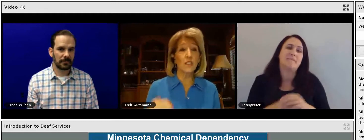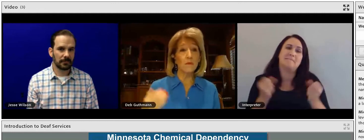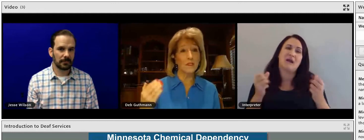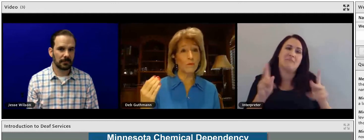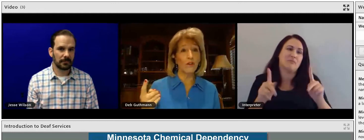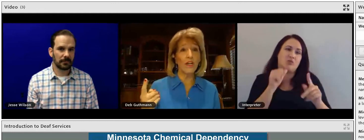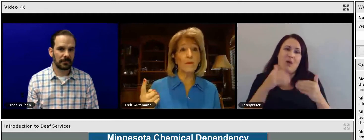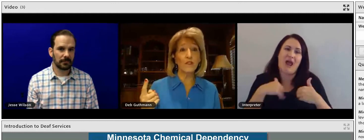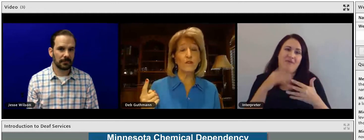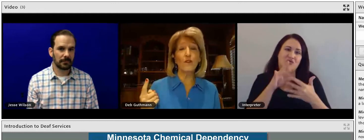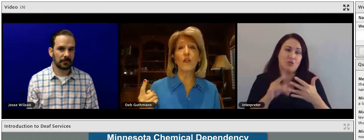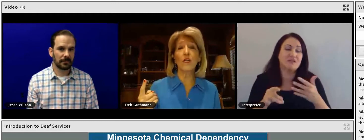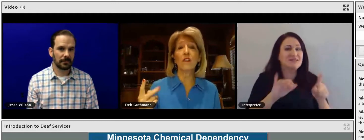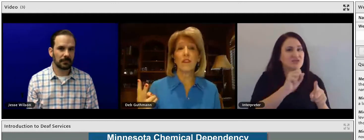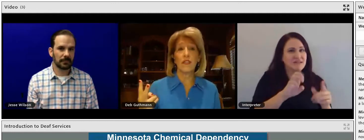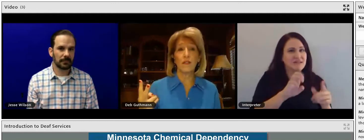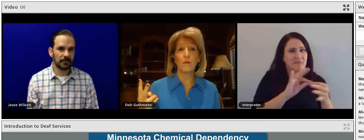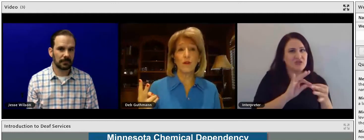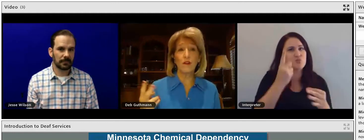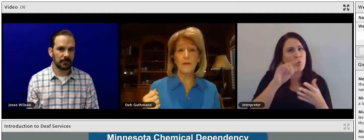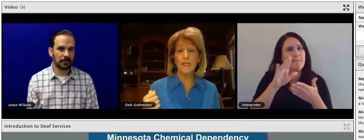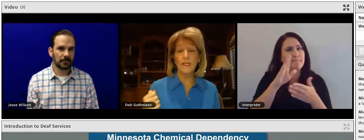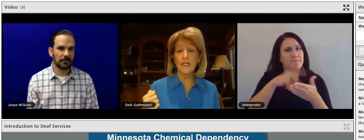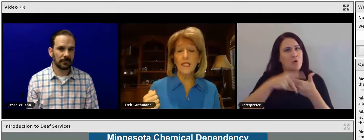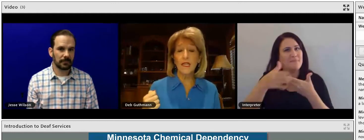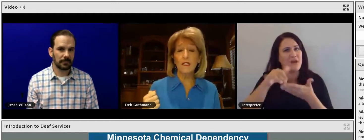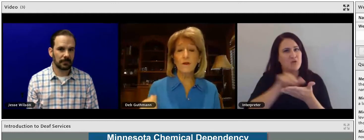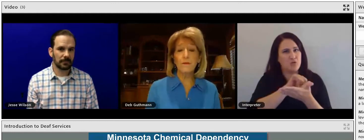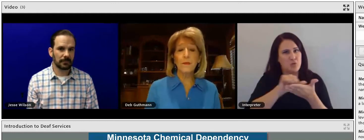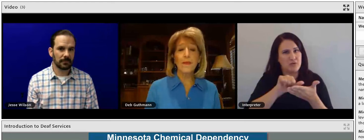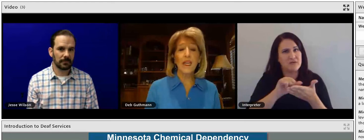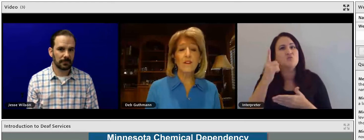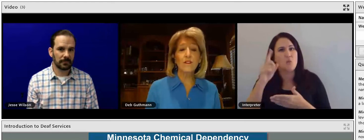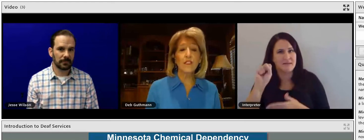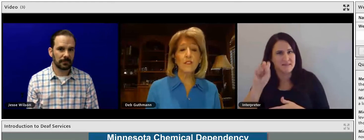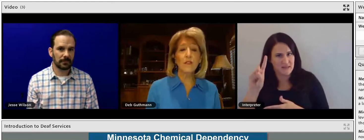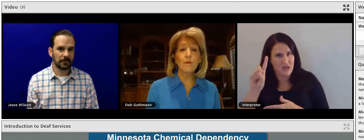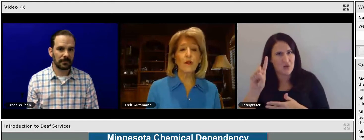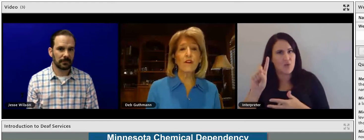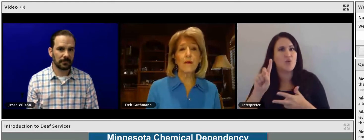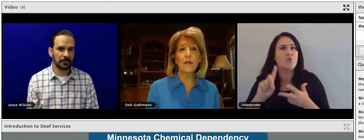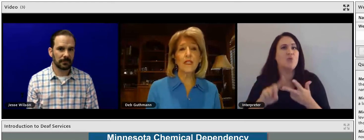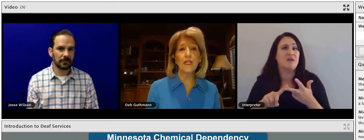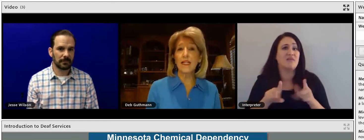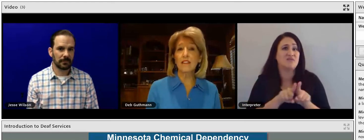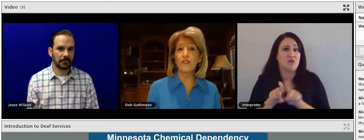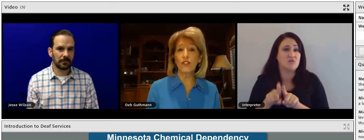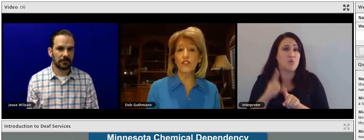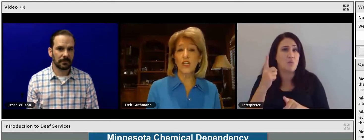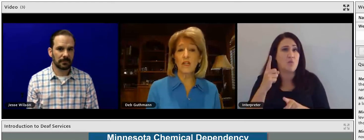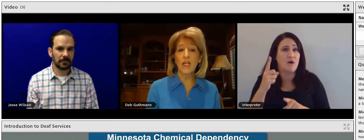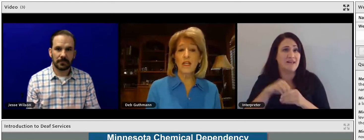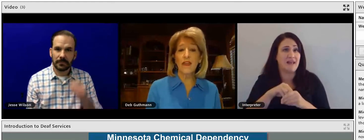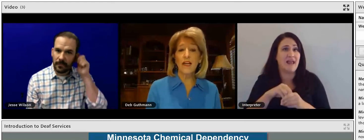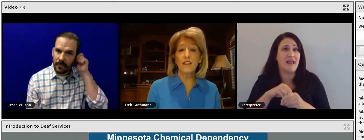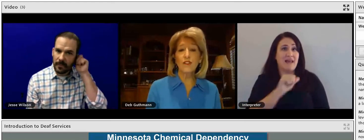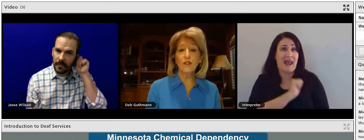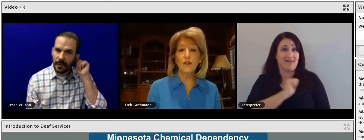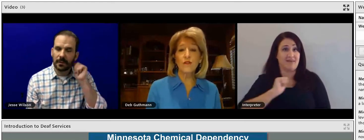make. Jesse mentioned there was a program in New York, there's the program in San Diego, and there's also a program in